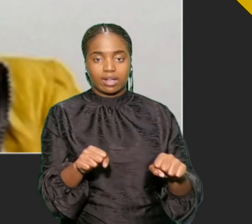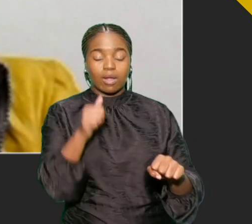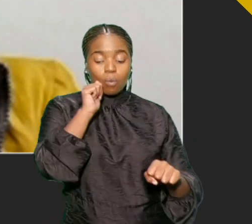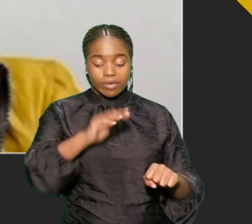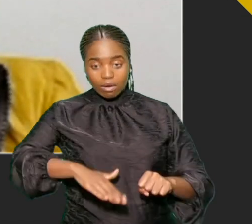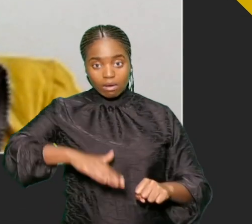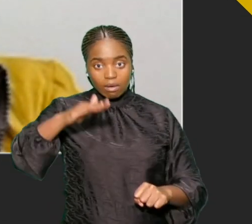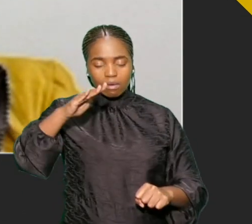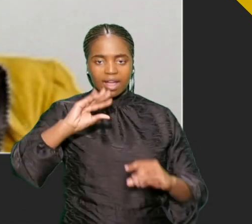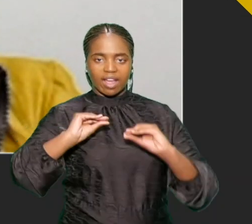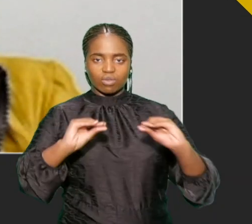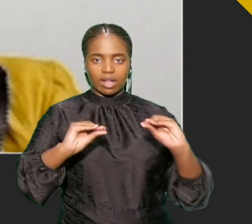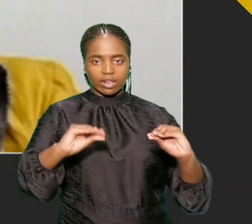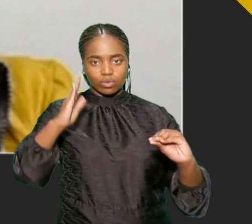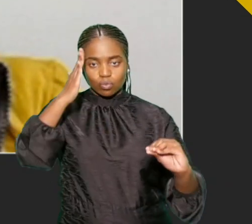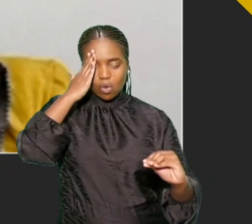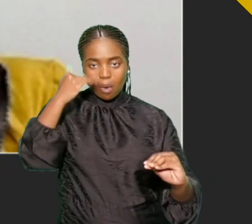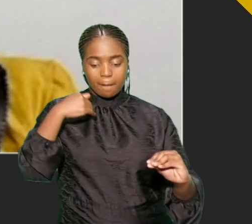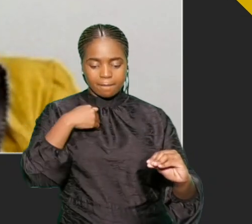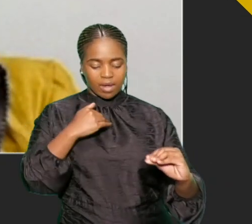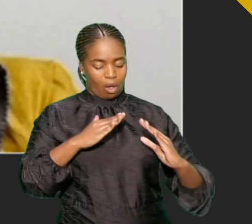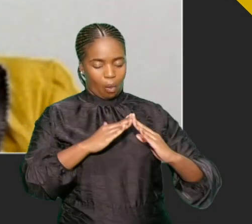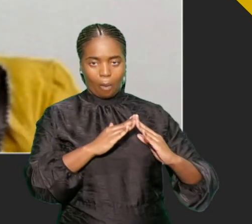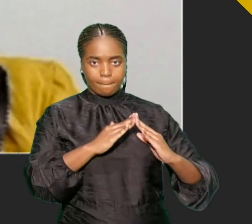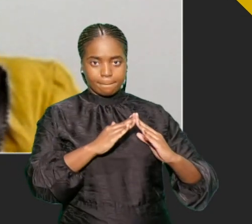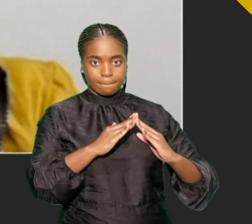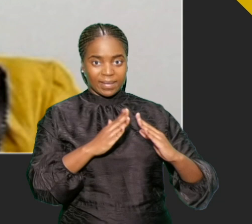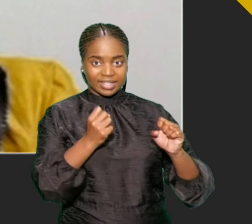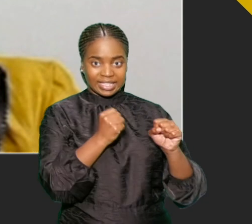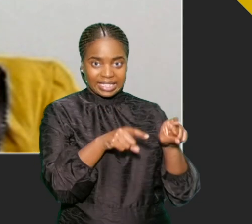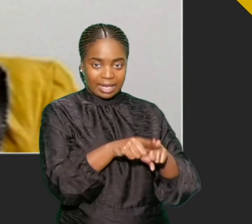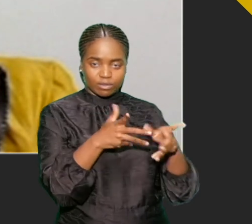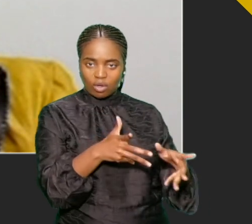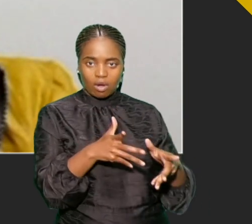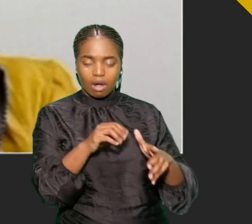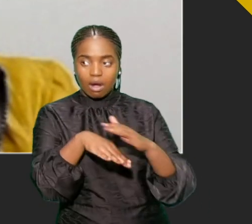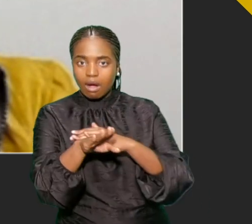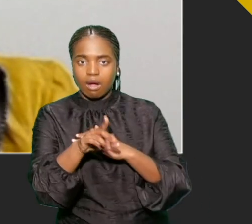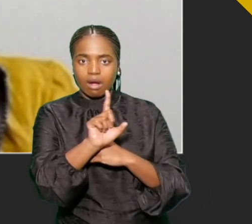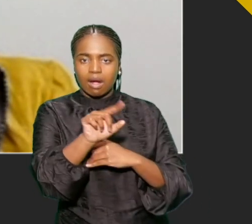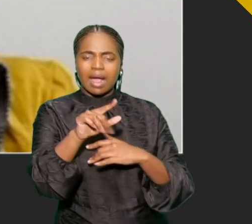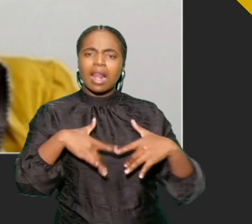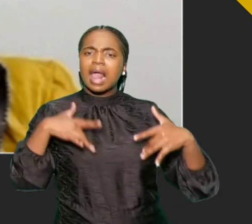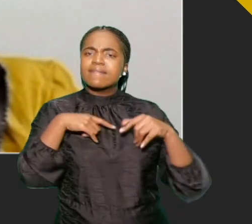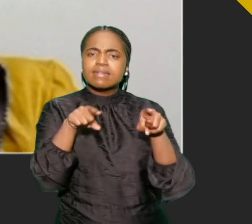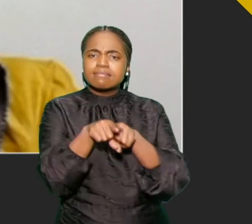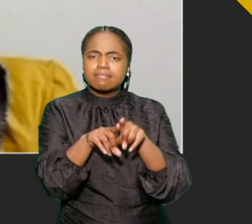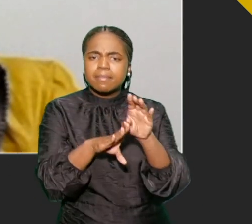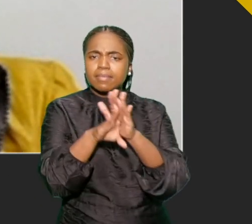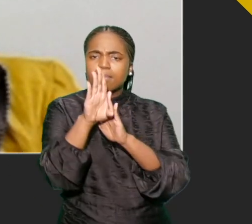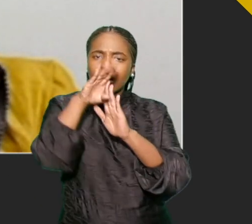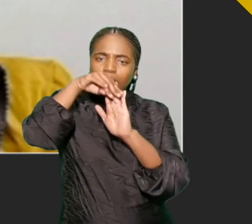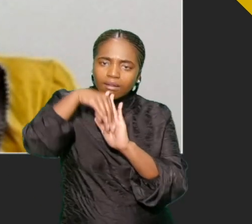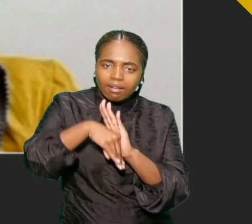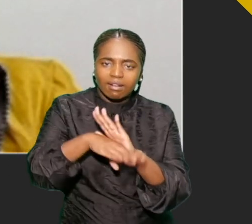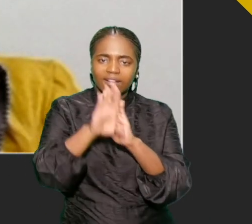education is to help you know that life will not always be fair. Life is not really fair. There are ups and downs. Mm. And so